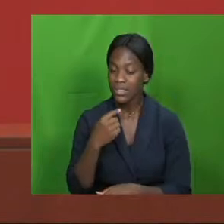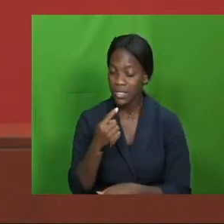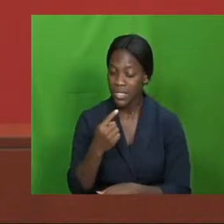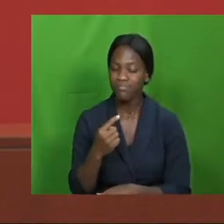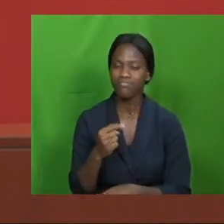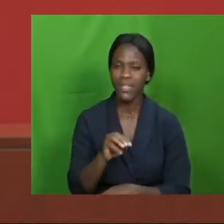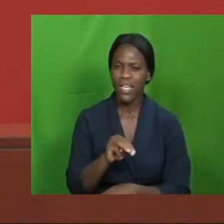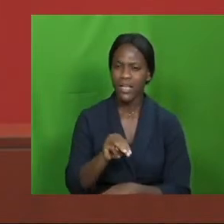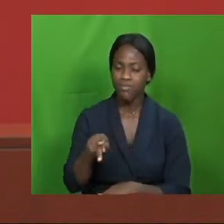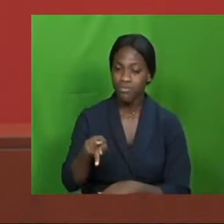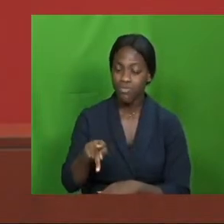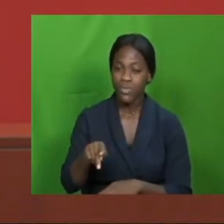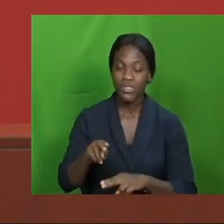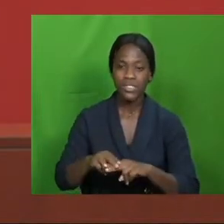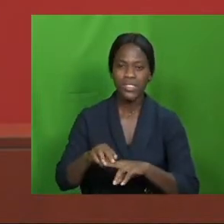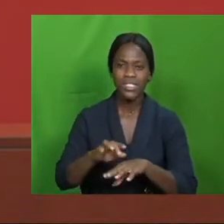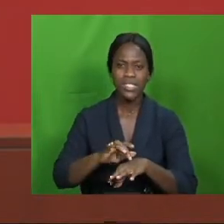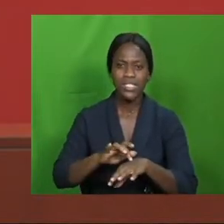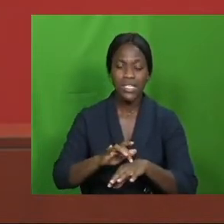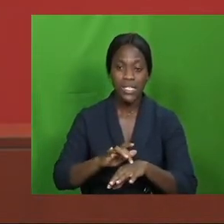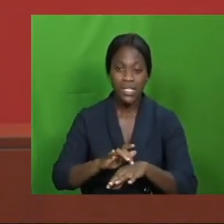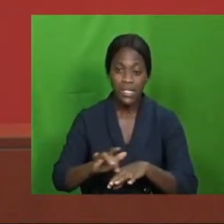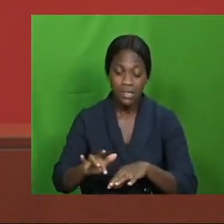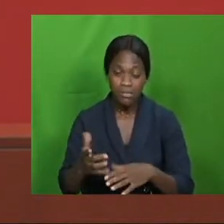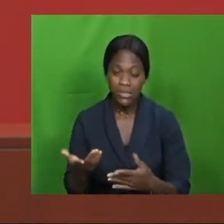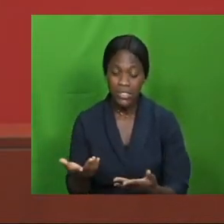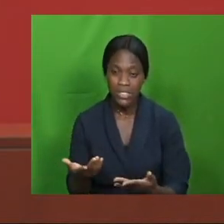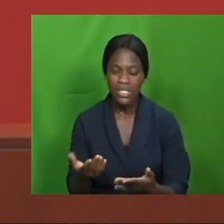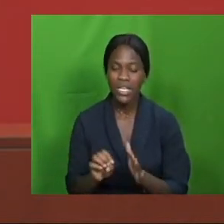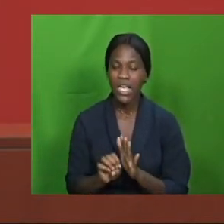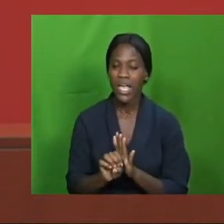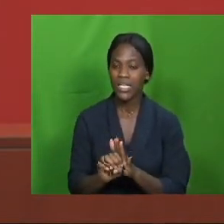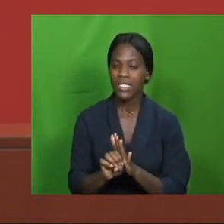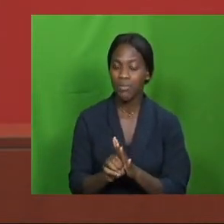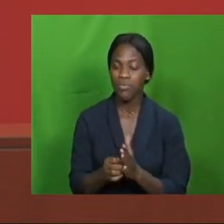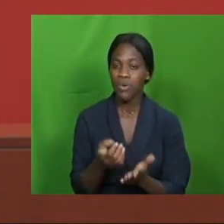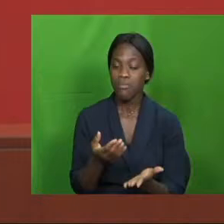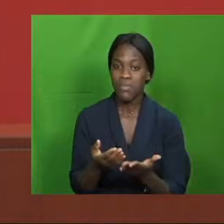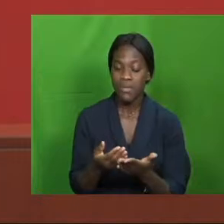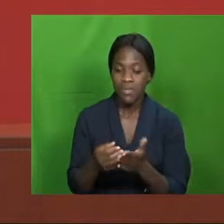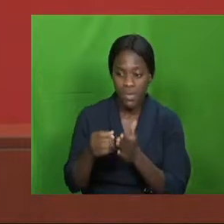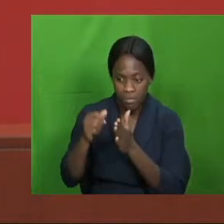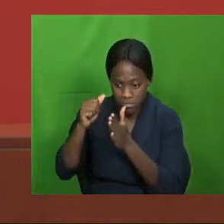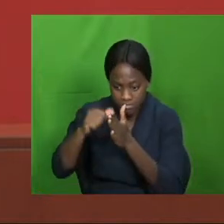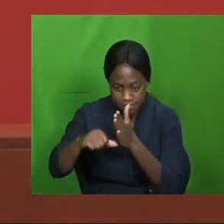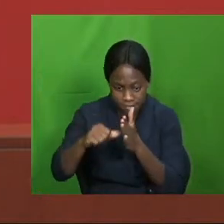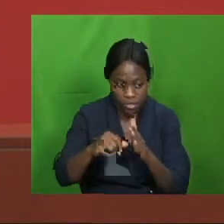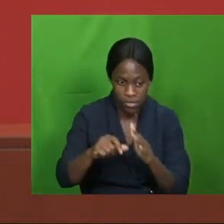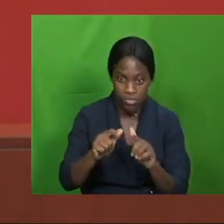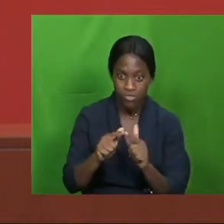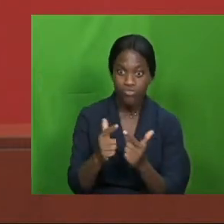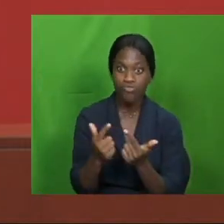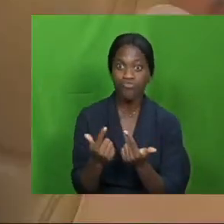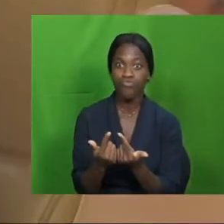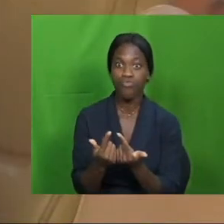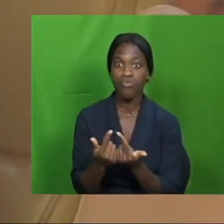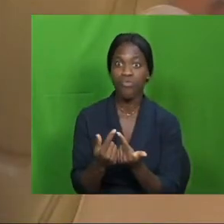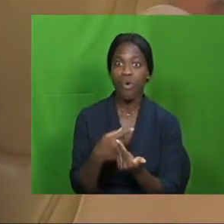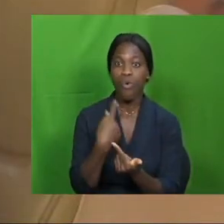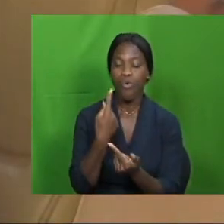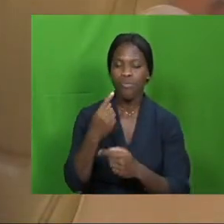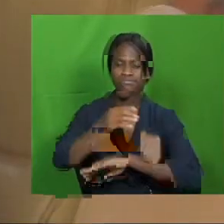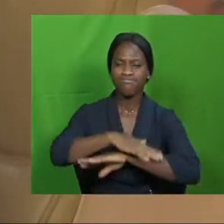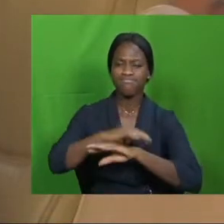member which has been determined, for example, through an audit of the attendance book by the table office, or